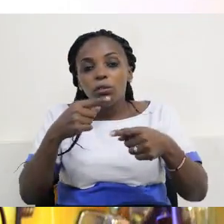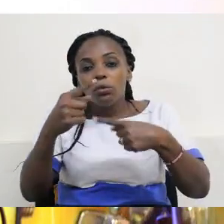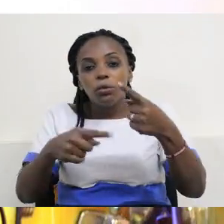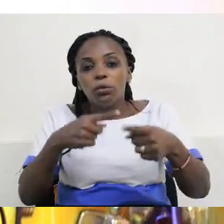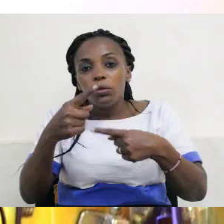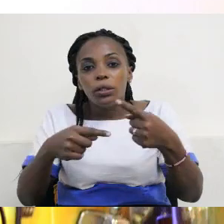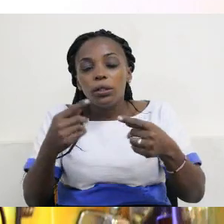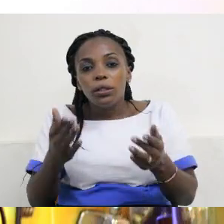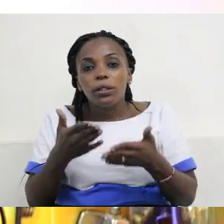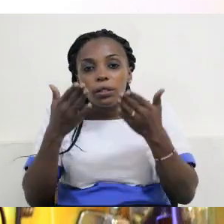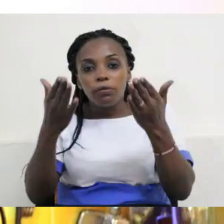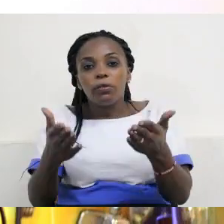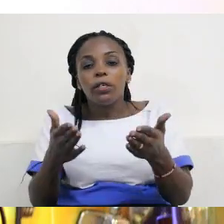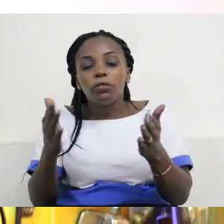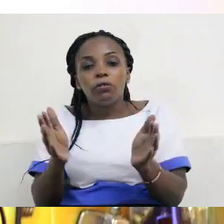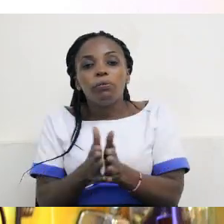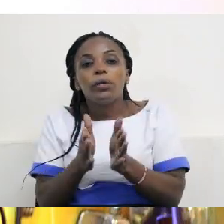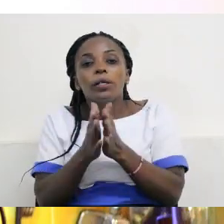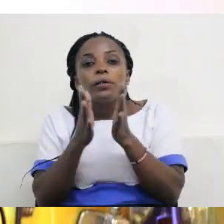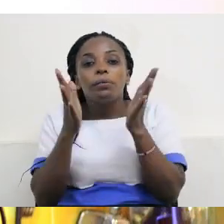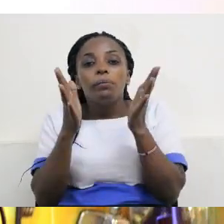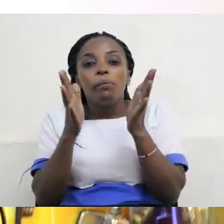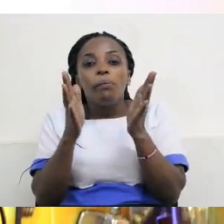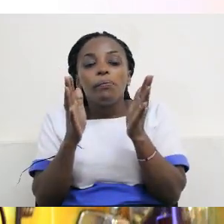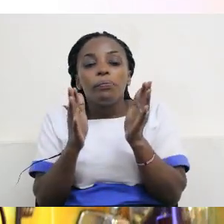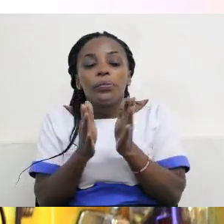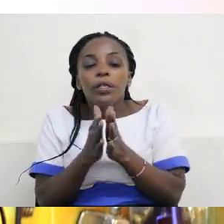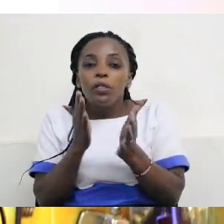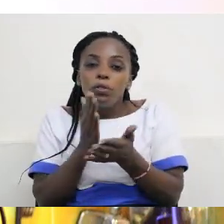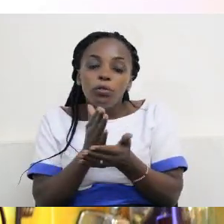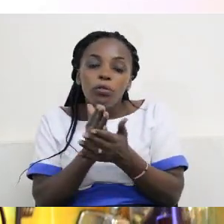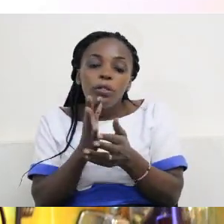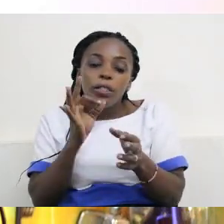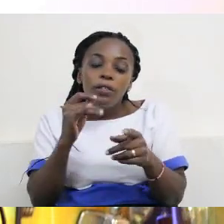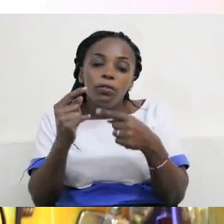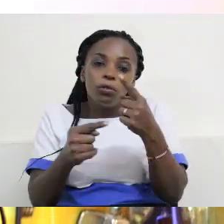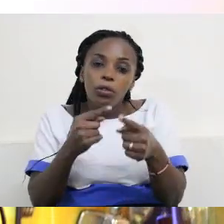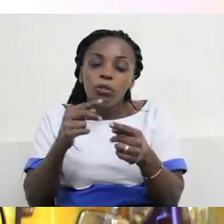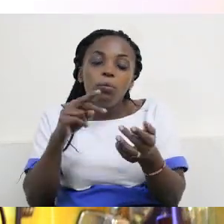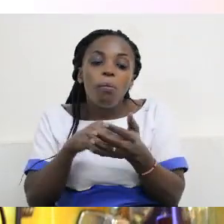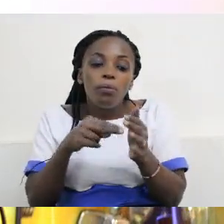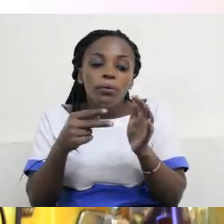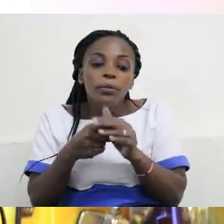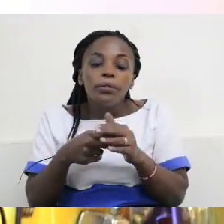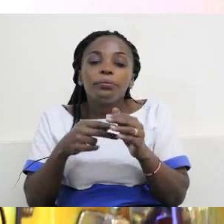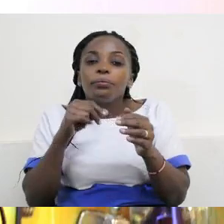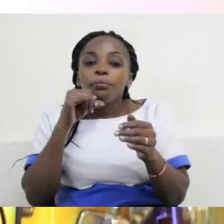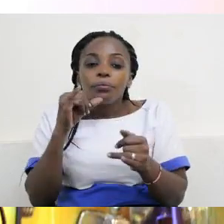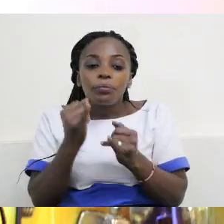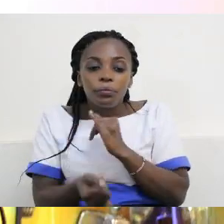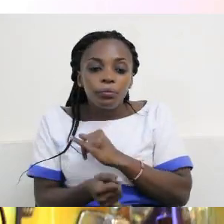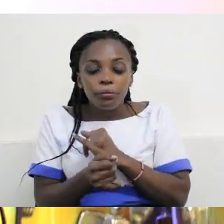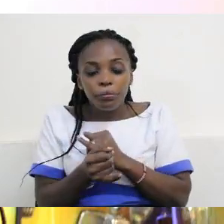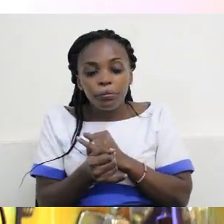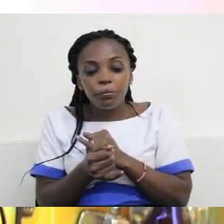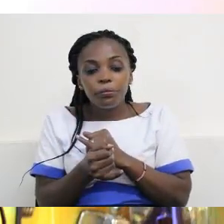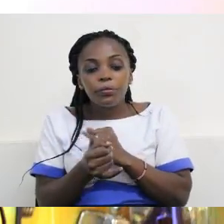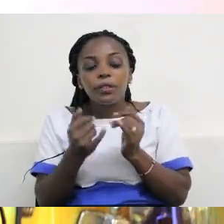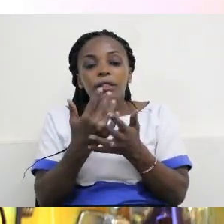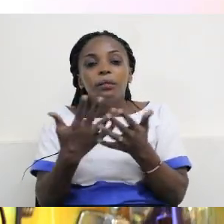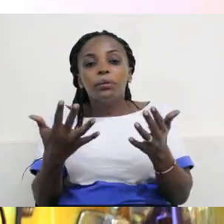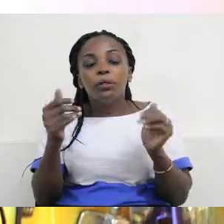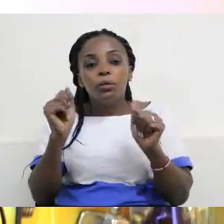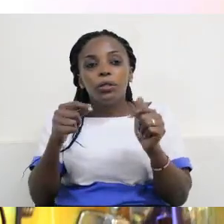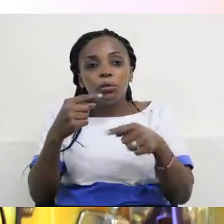continually the sacrifice of praise. And if it is continual, then that means it does not end. Something that